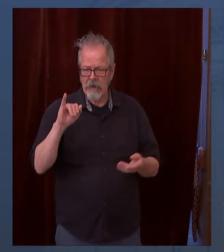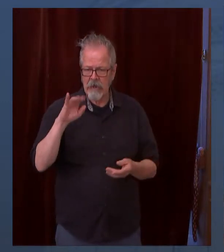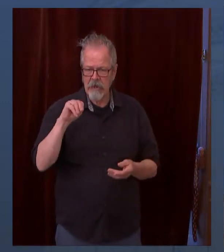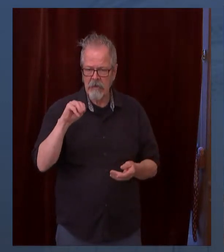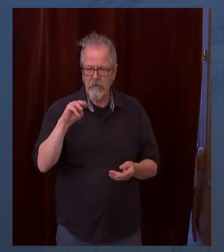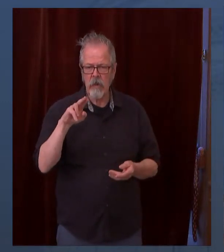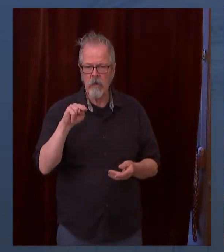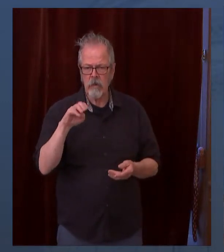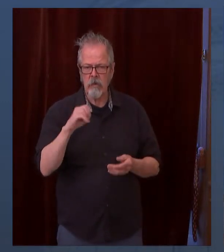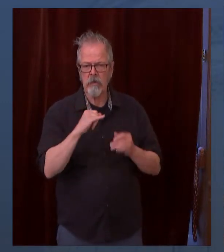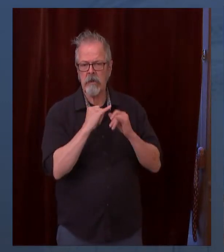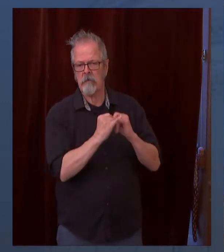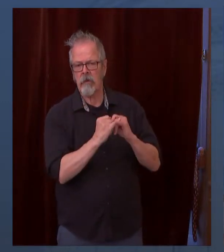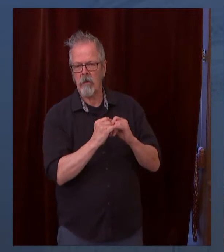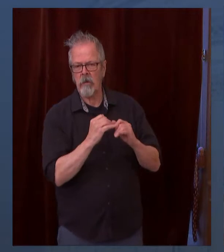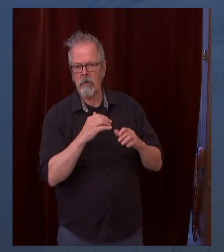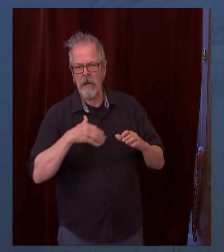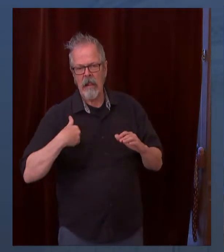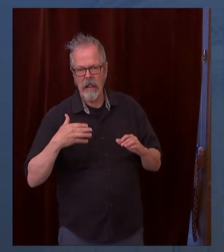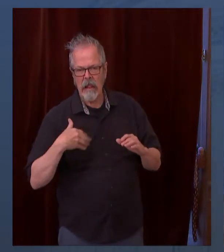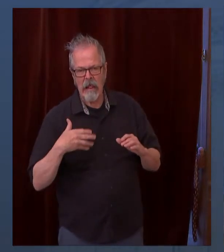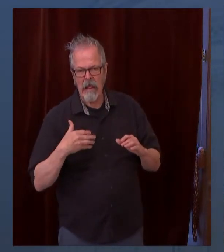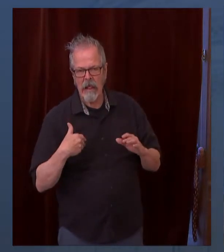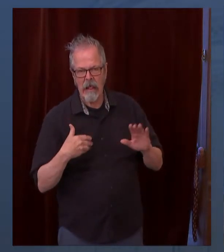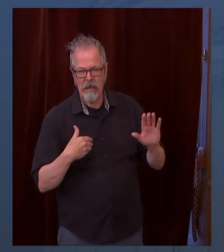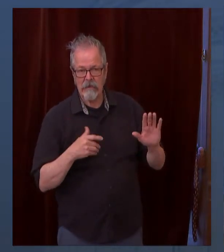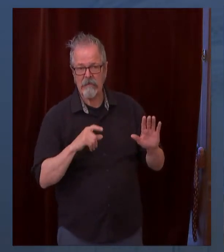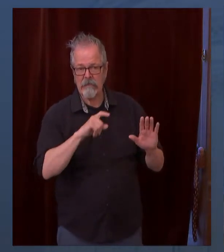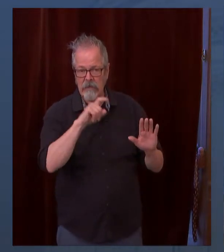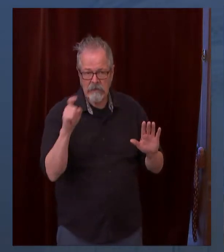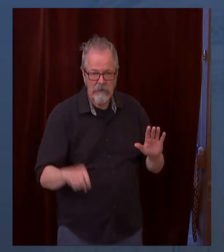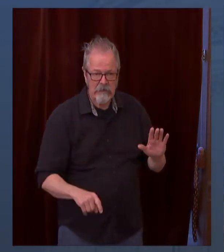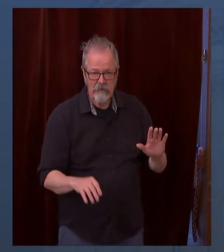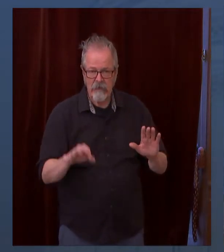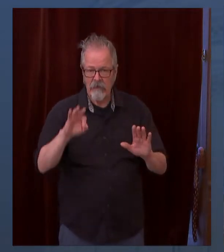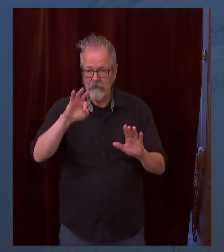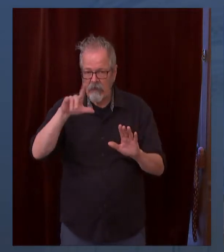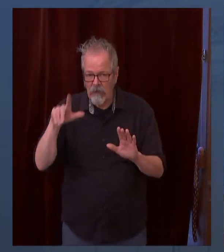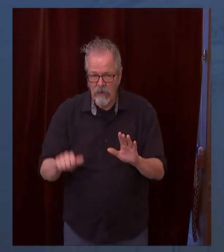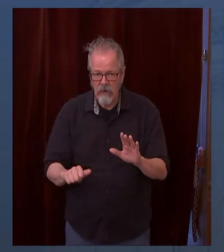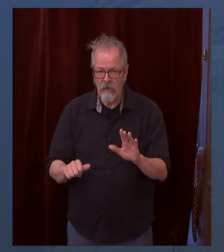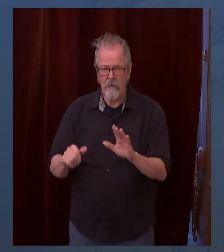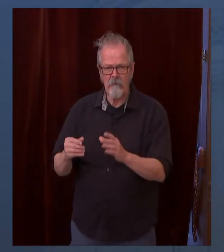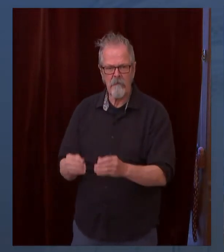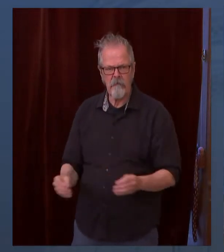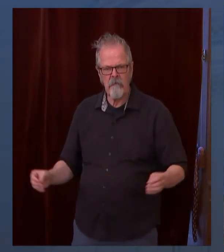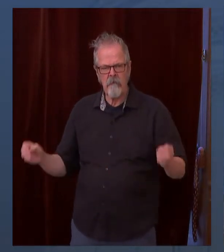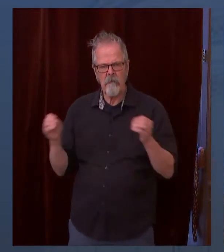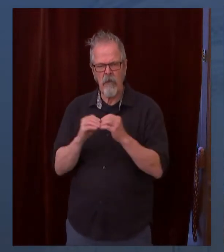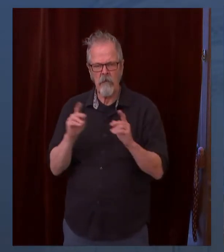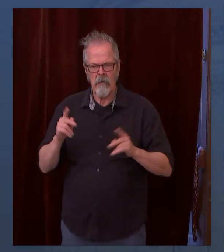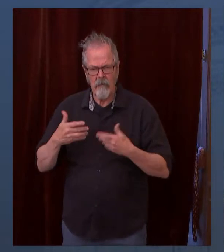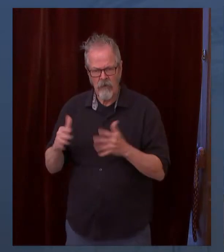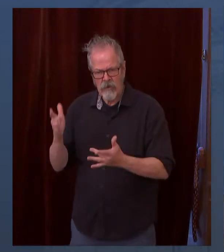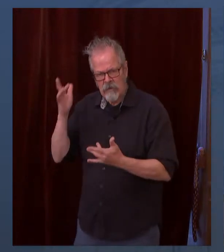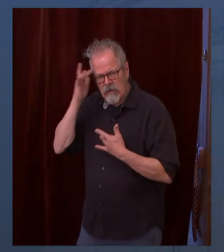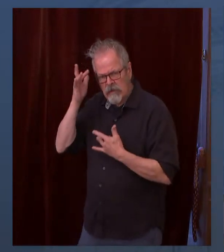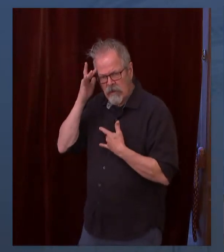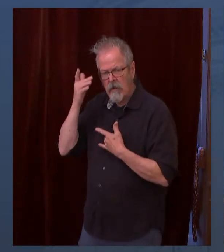times more people exposed to the virus and sick that became